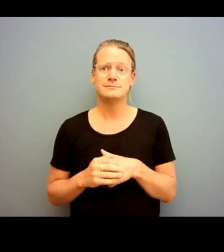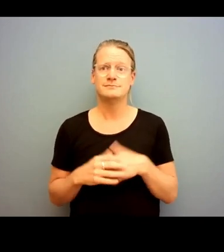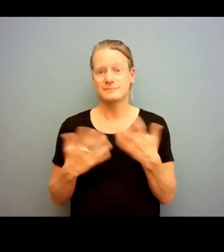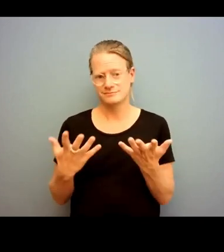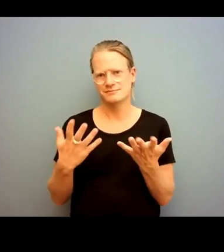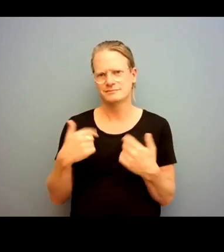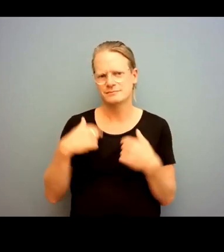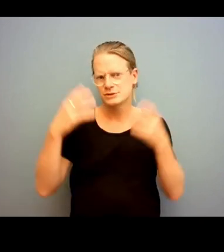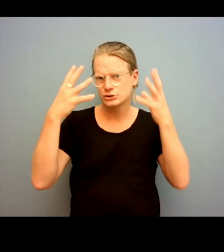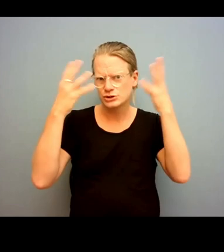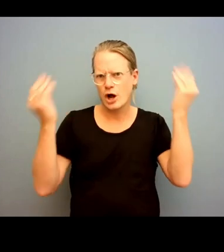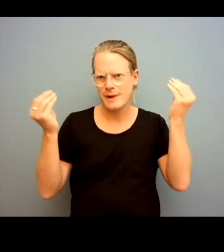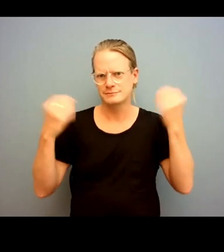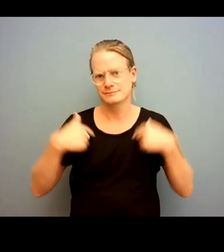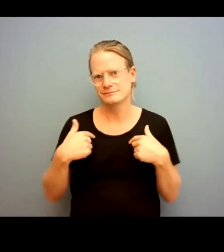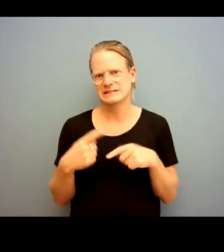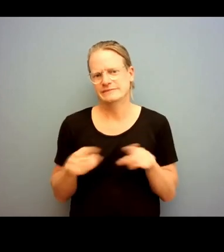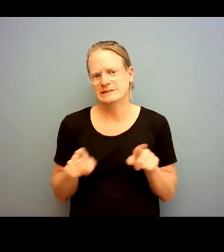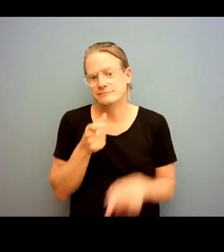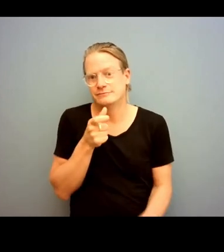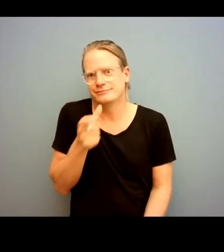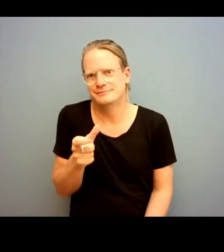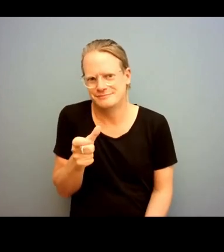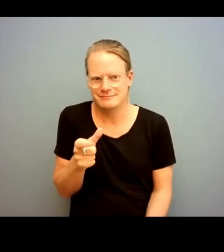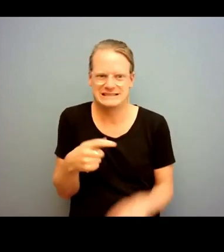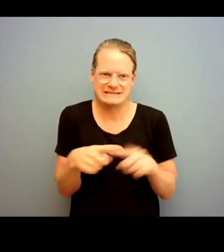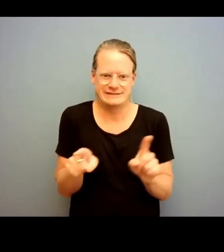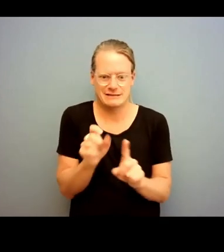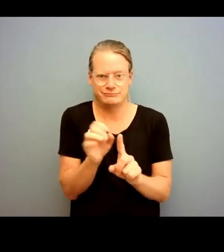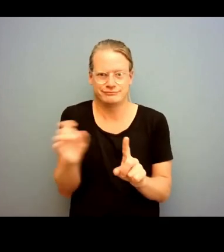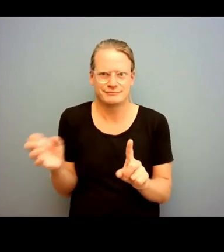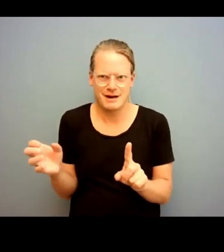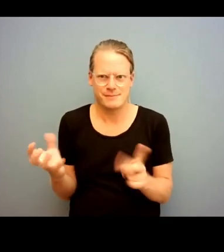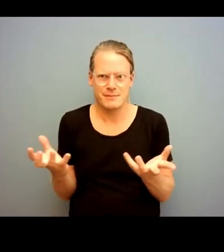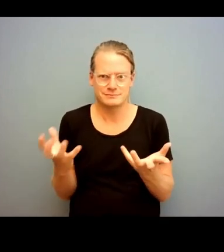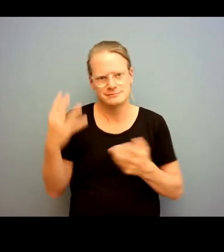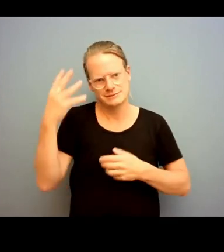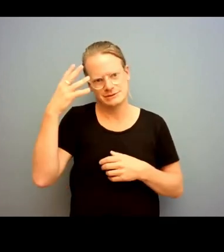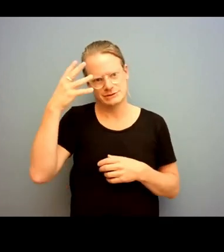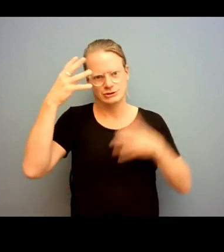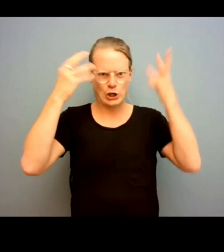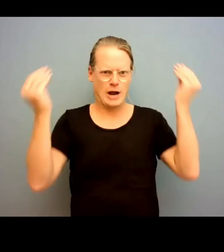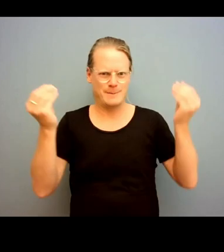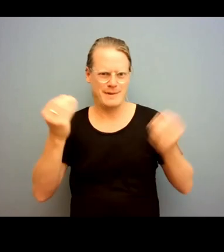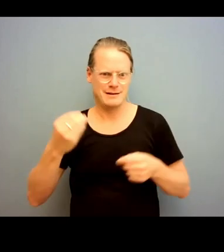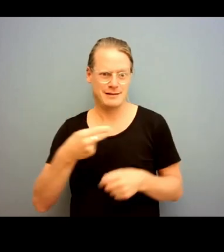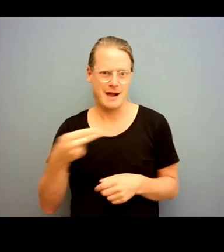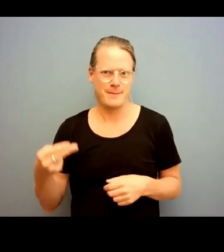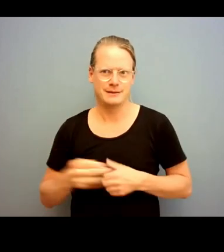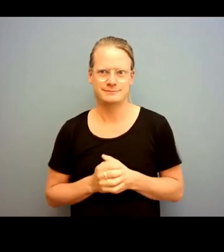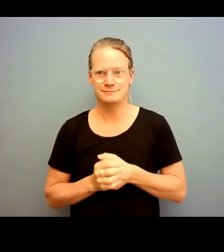as Inguna Susanna Elemaria, Laila Susanne. That tells